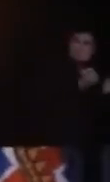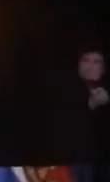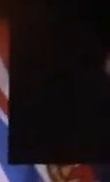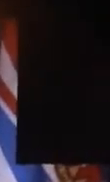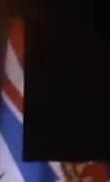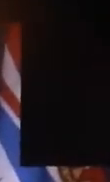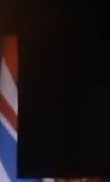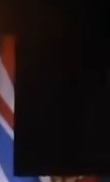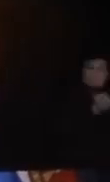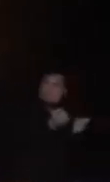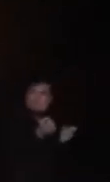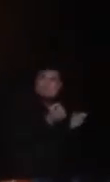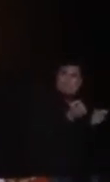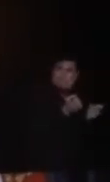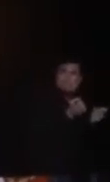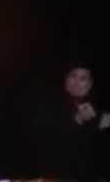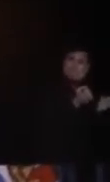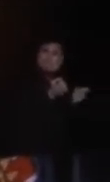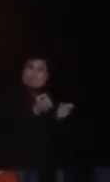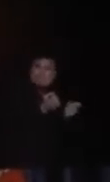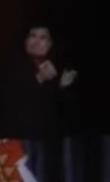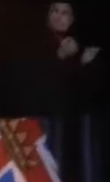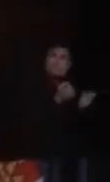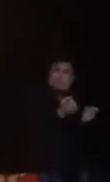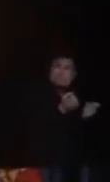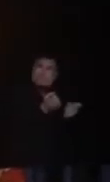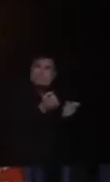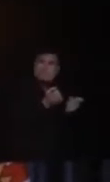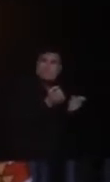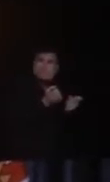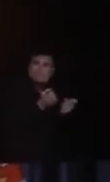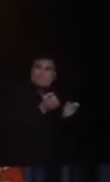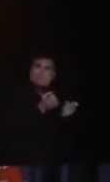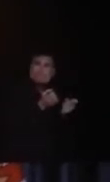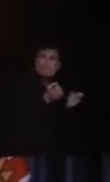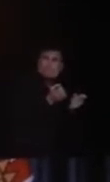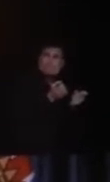Canada is the place you want to be?